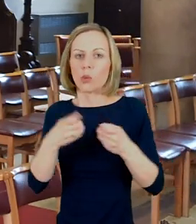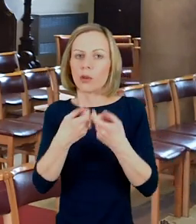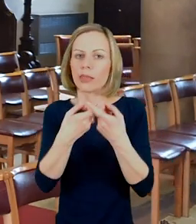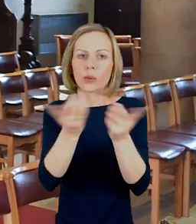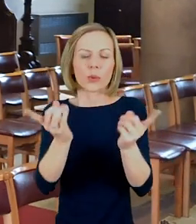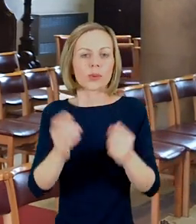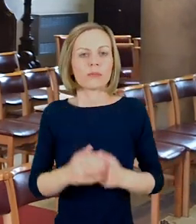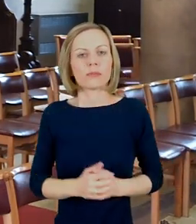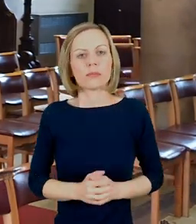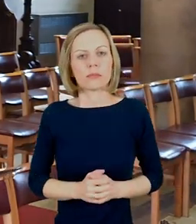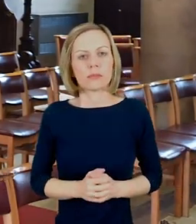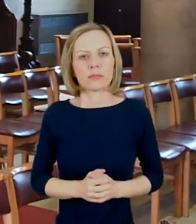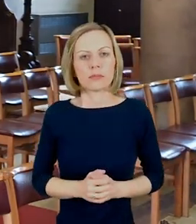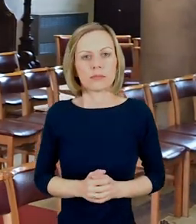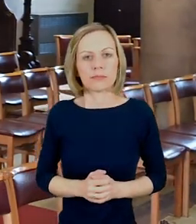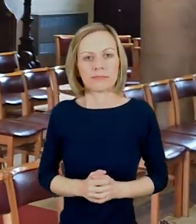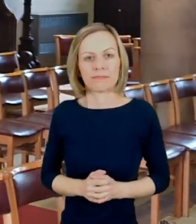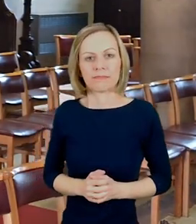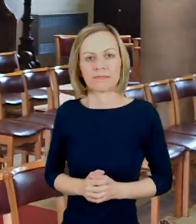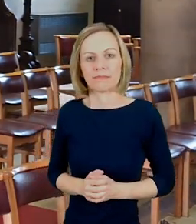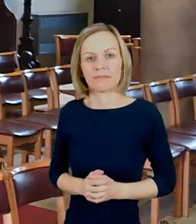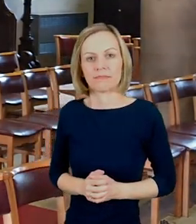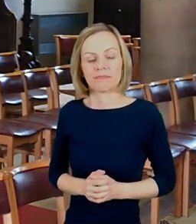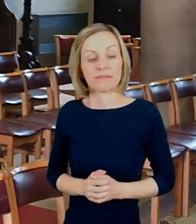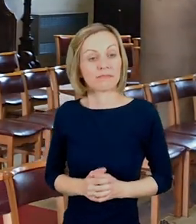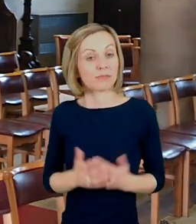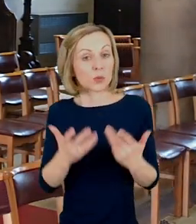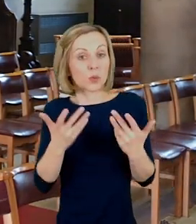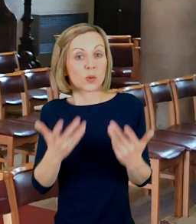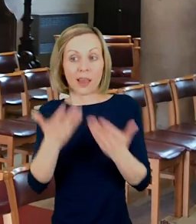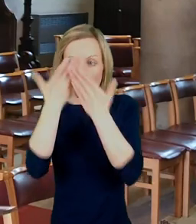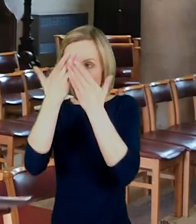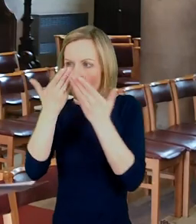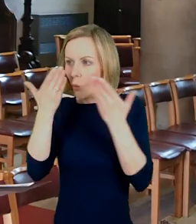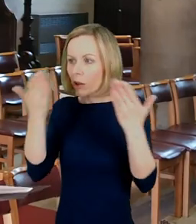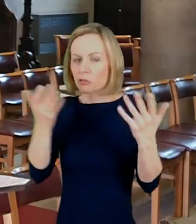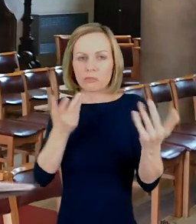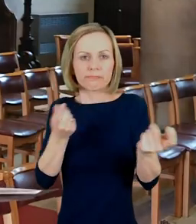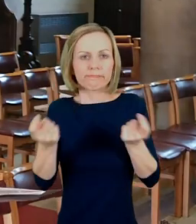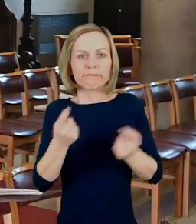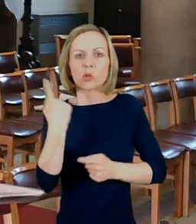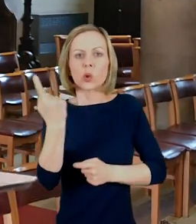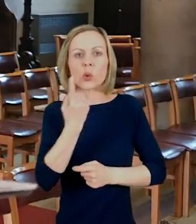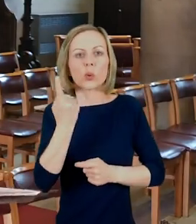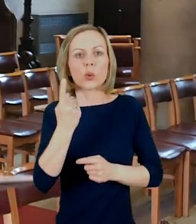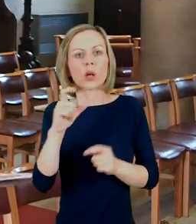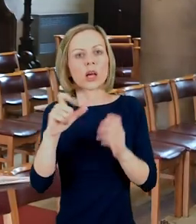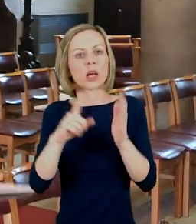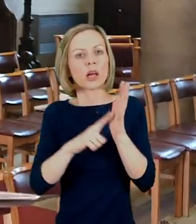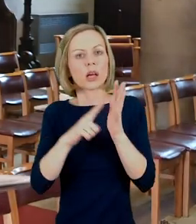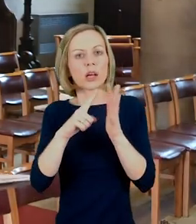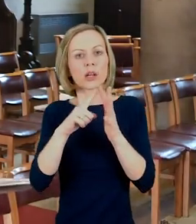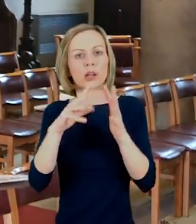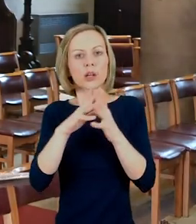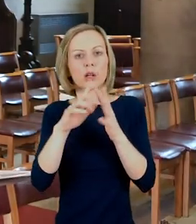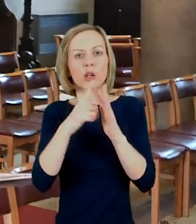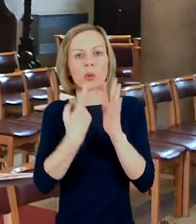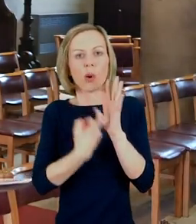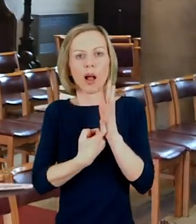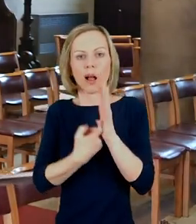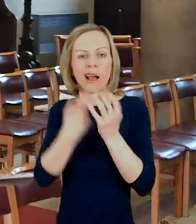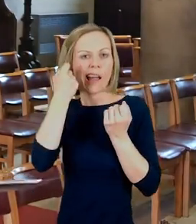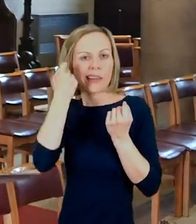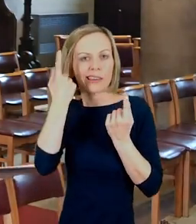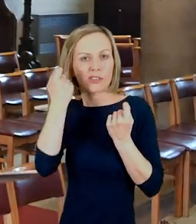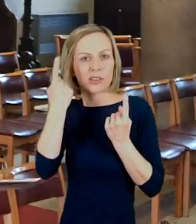you. Welcome to this act of worship, which has been coordinated by the Clewer Initiative, the